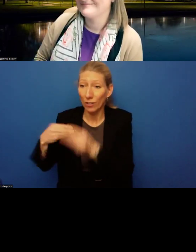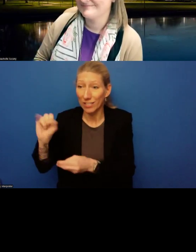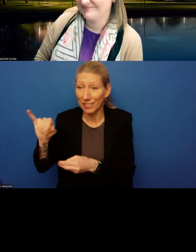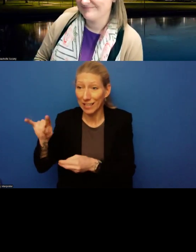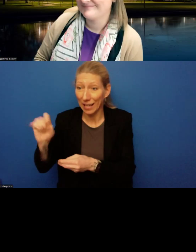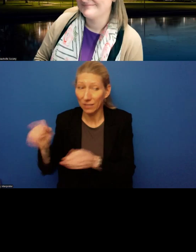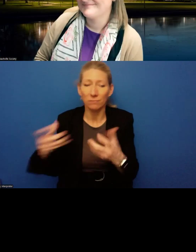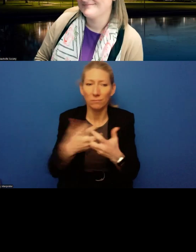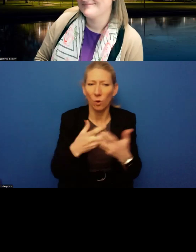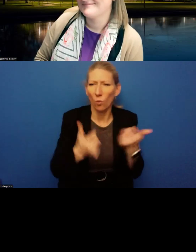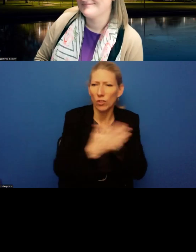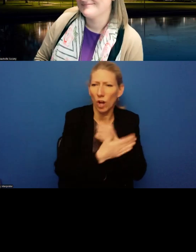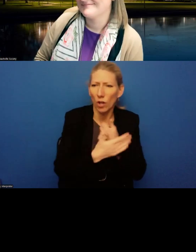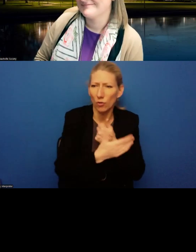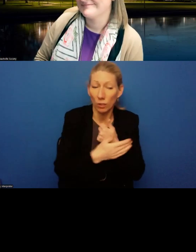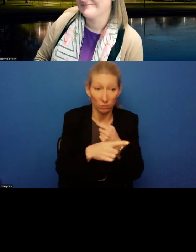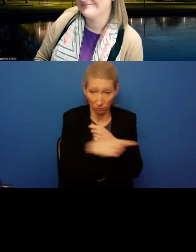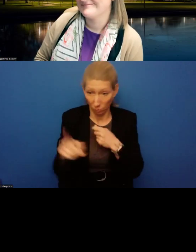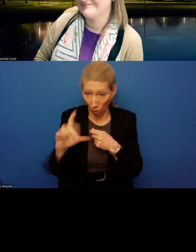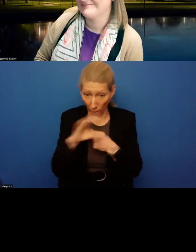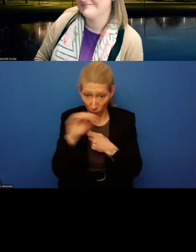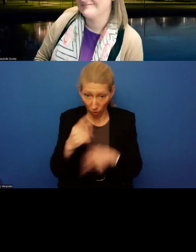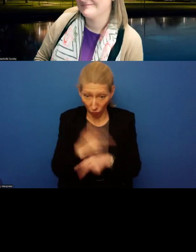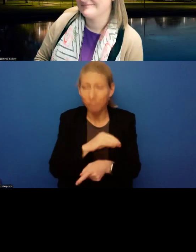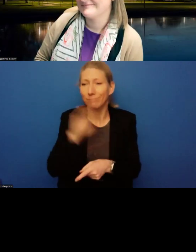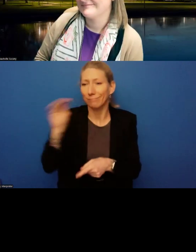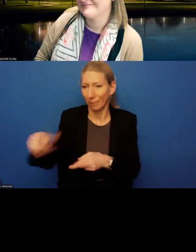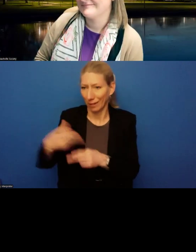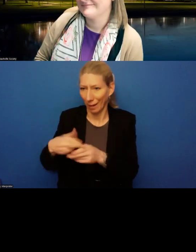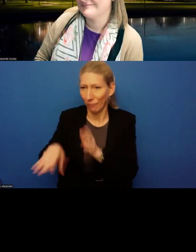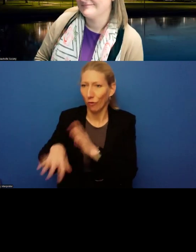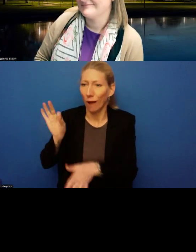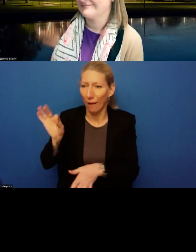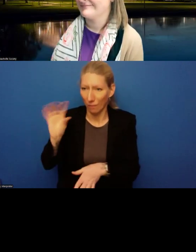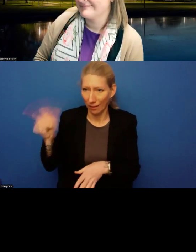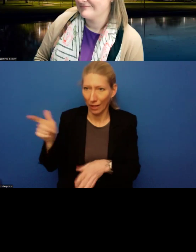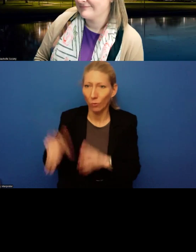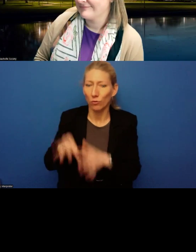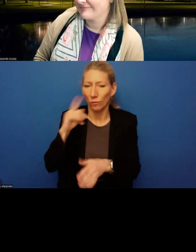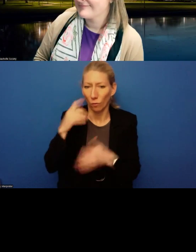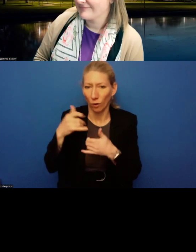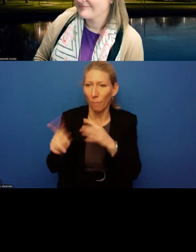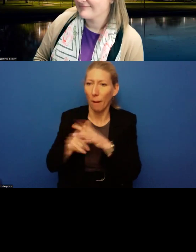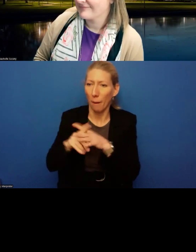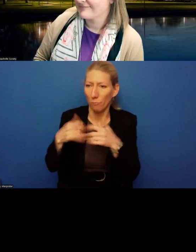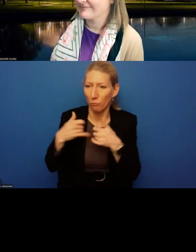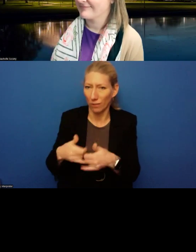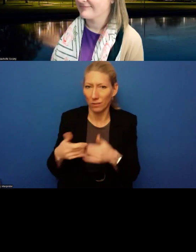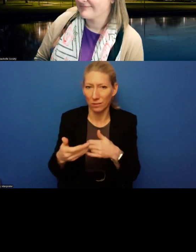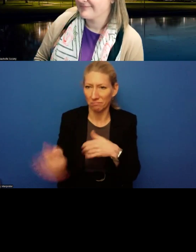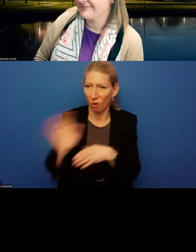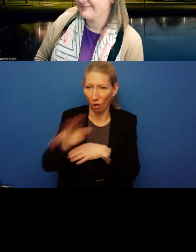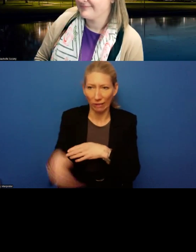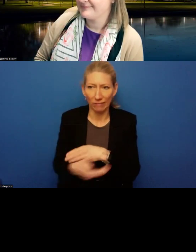origin. Those who got them all right could put their name in a raffle box, which we drew from for pop-up prizes all